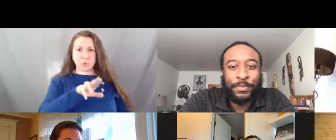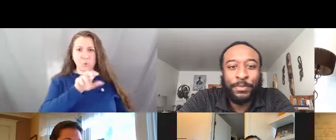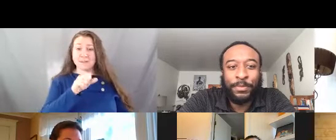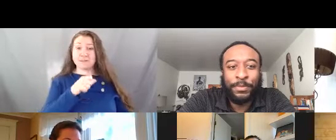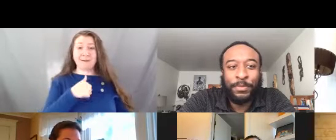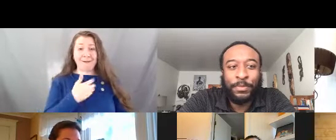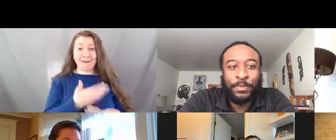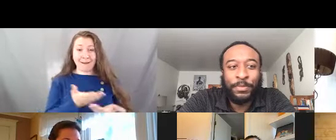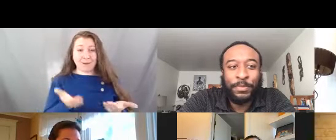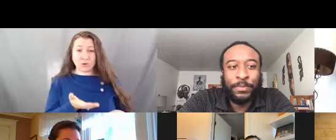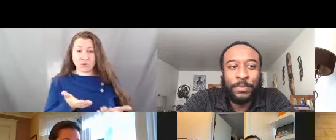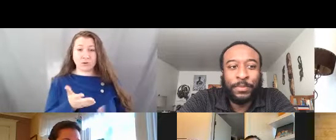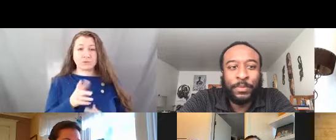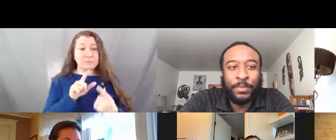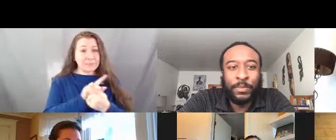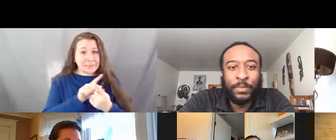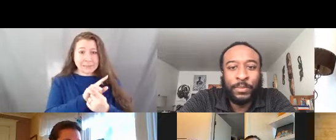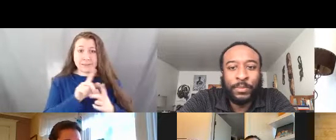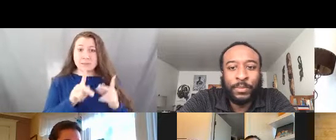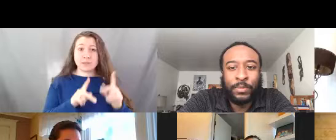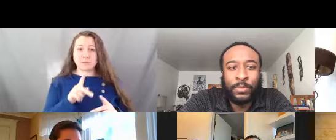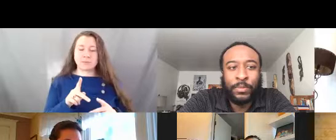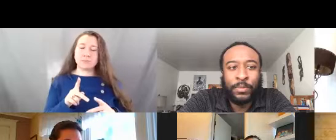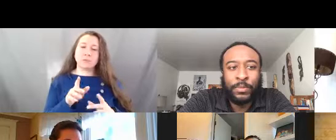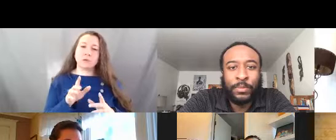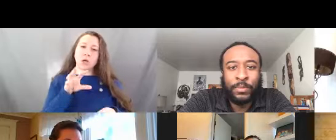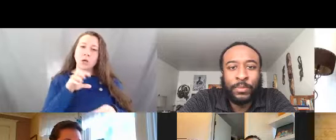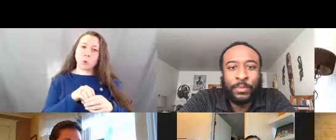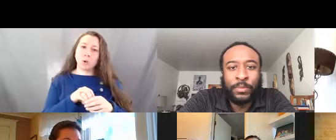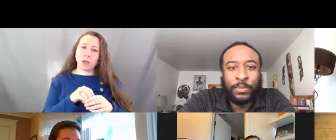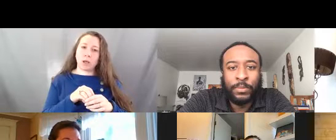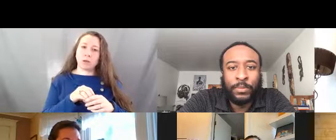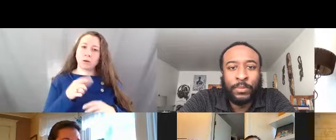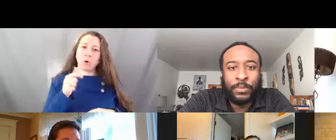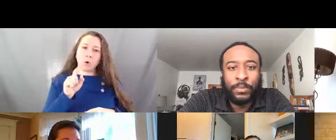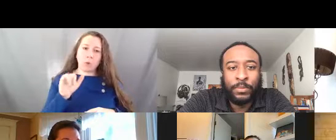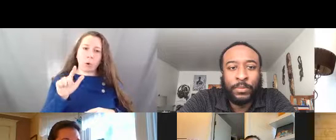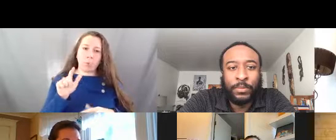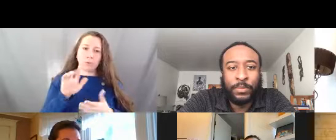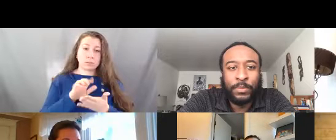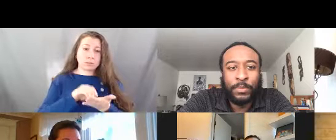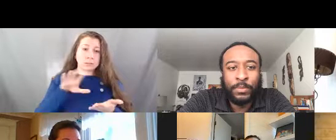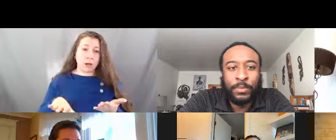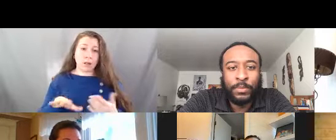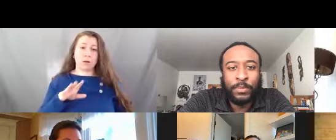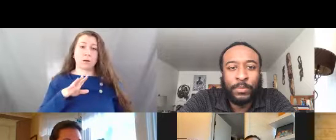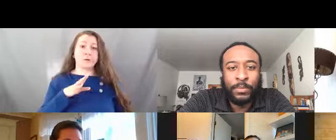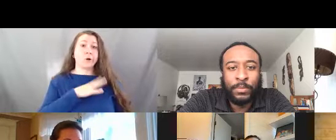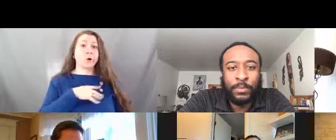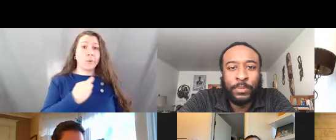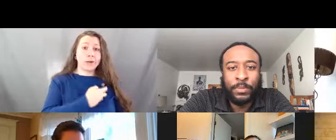here, meeting people, especially global scholars. It was not just from Dubai, it was from Croatia, Kosovo, and all these